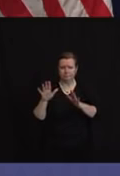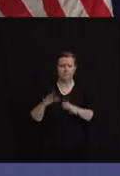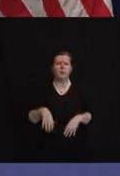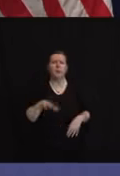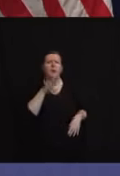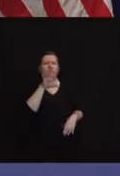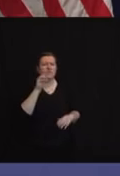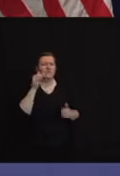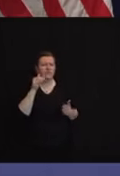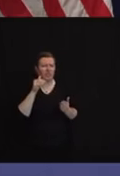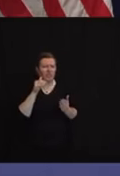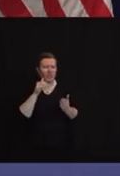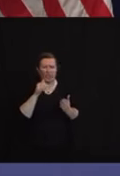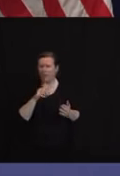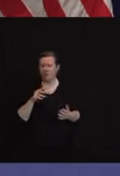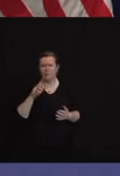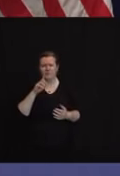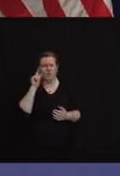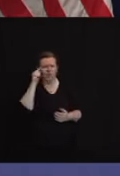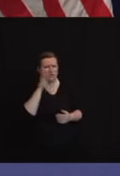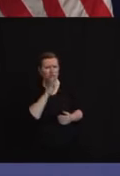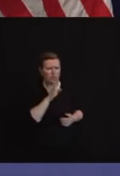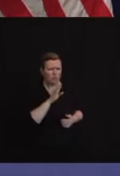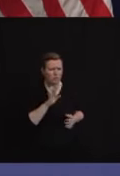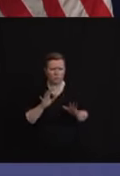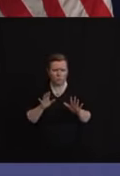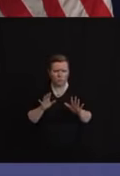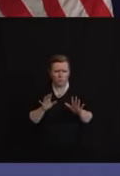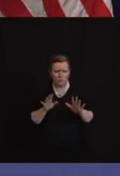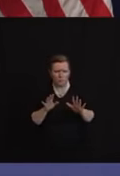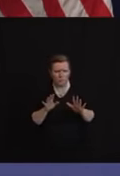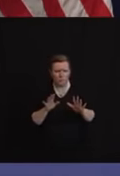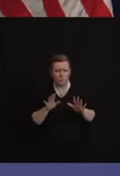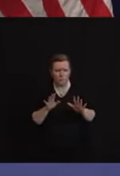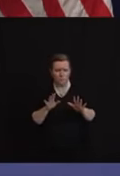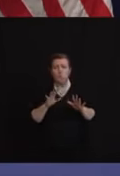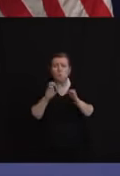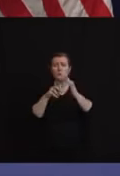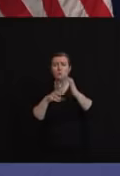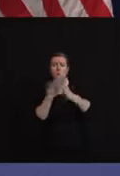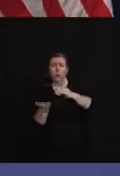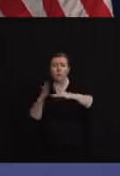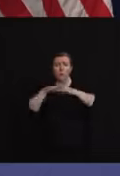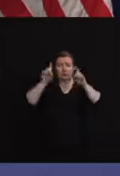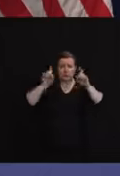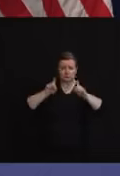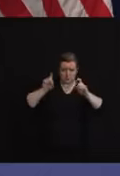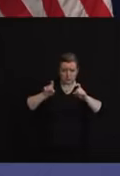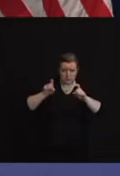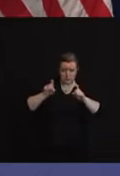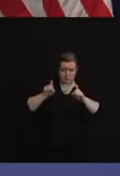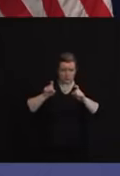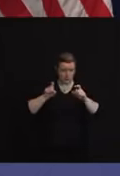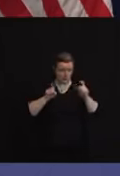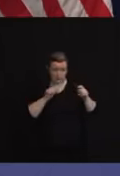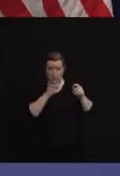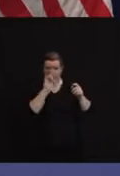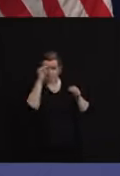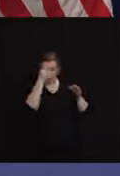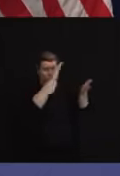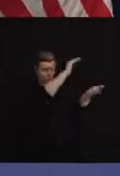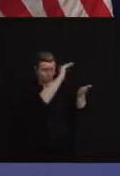was what? Yeah. Well, is that how you're going to get to doubling the sorry. Is Yeah. that the Yes. how? So our objective is to